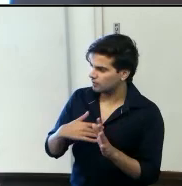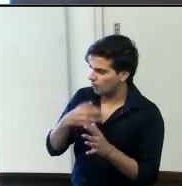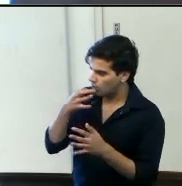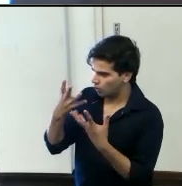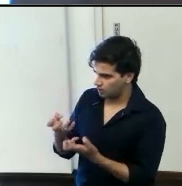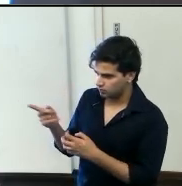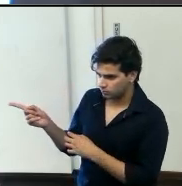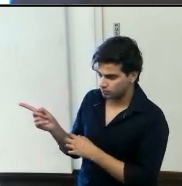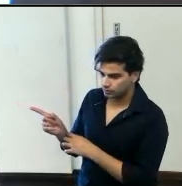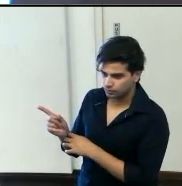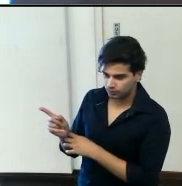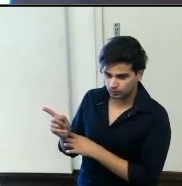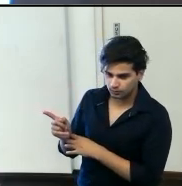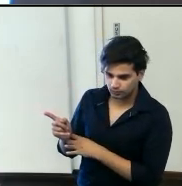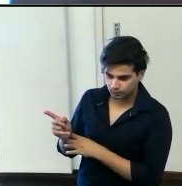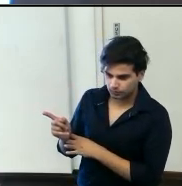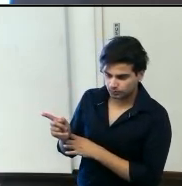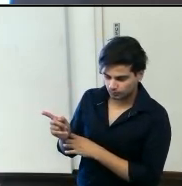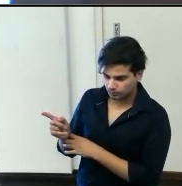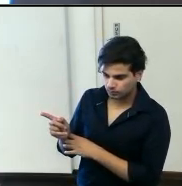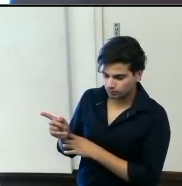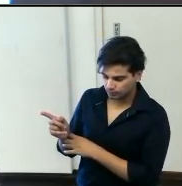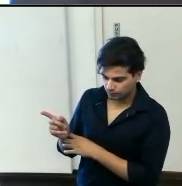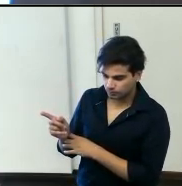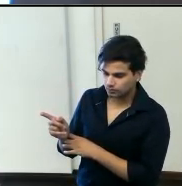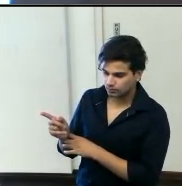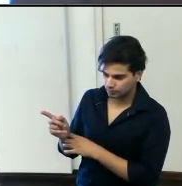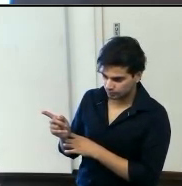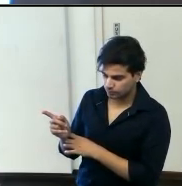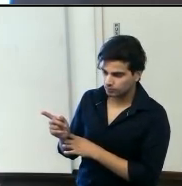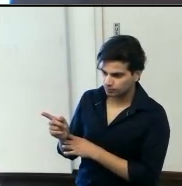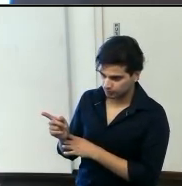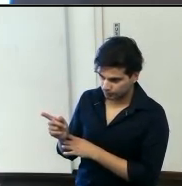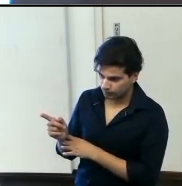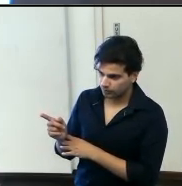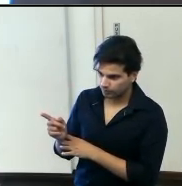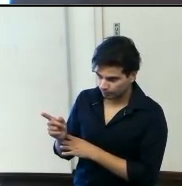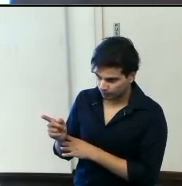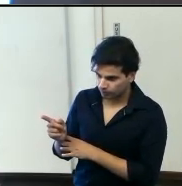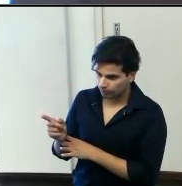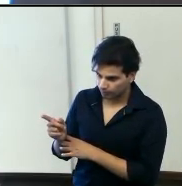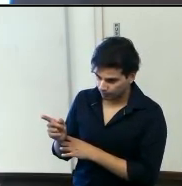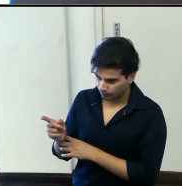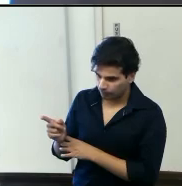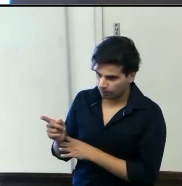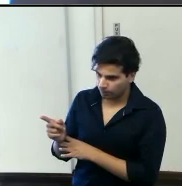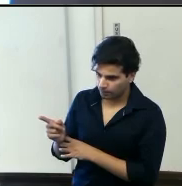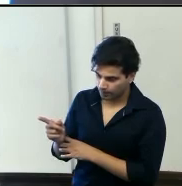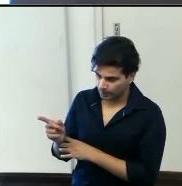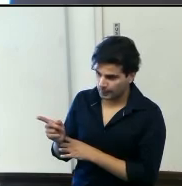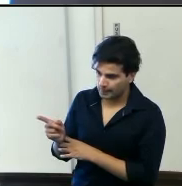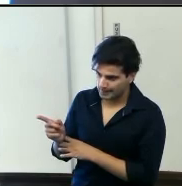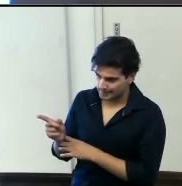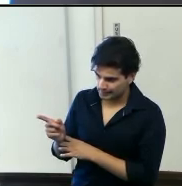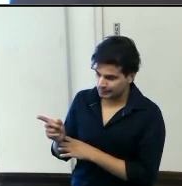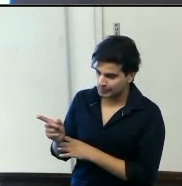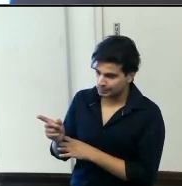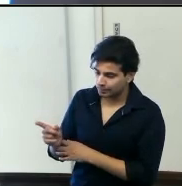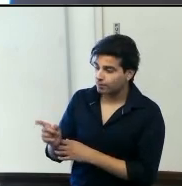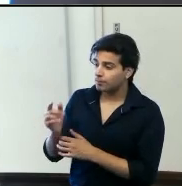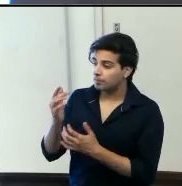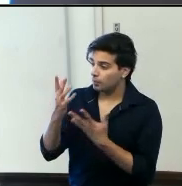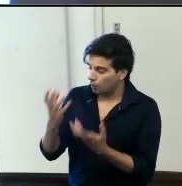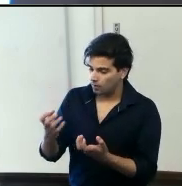that how do you want to narrate, or how do you want the viewers to